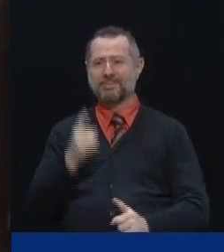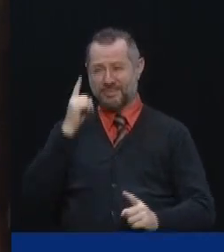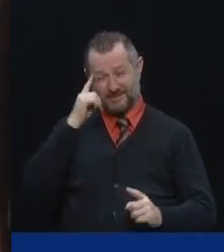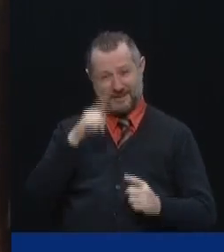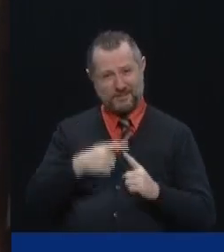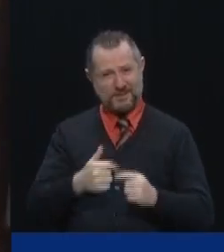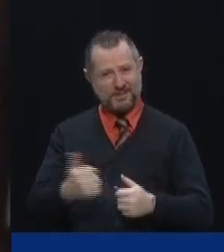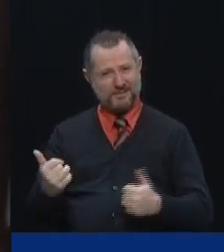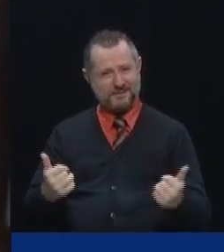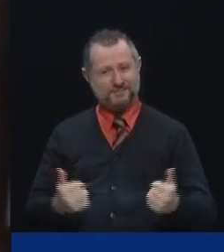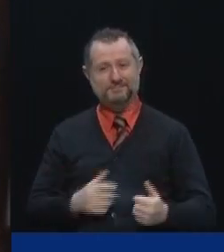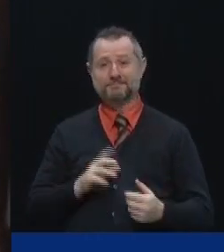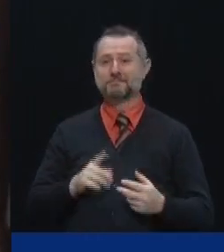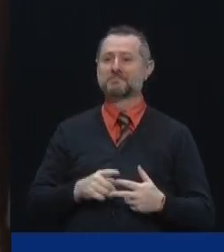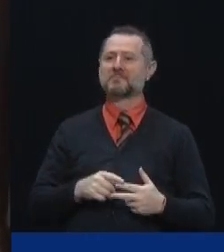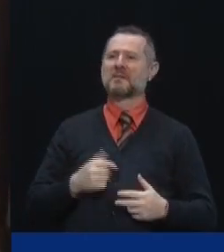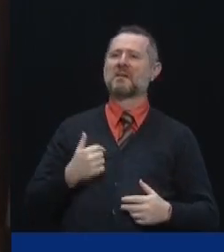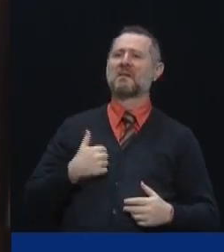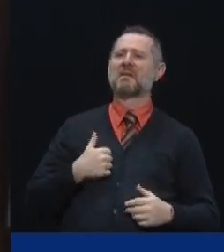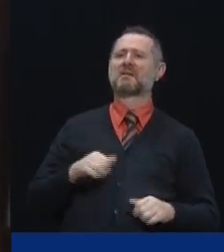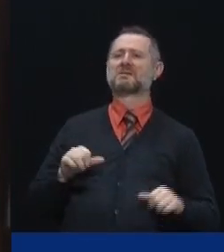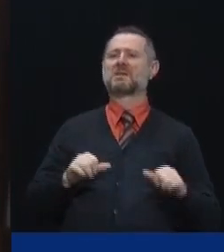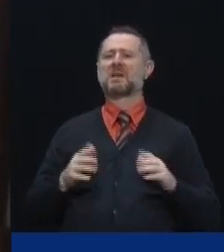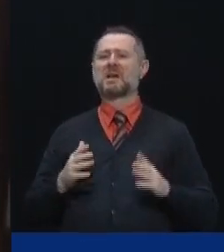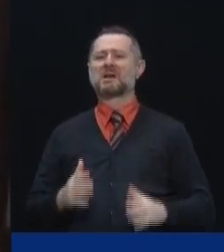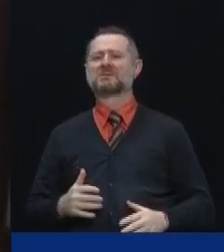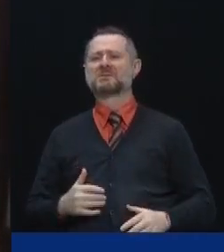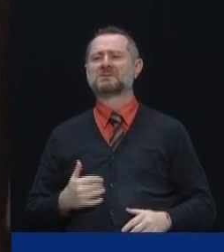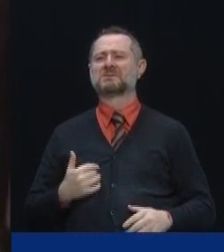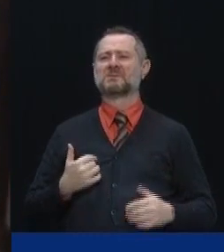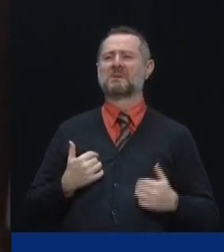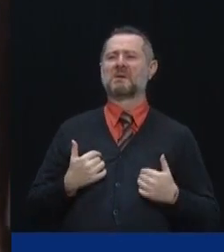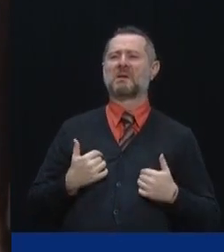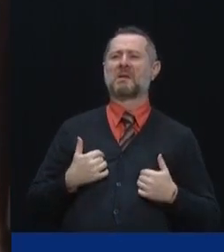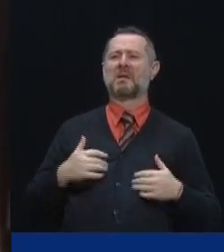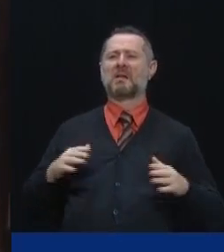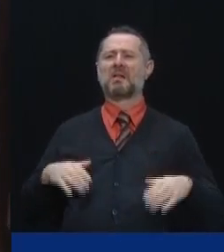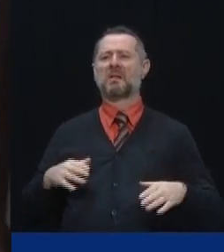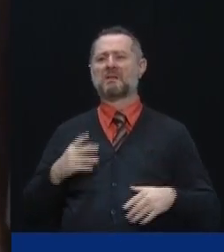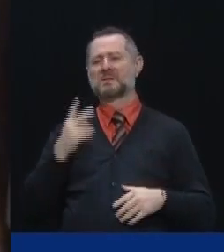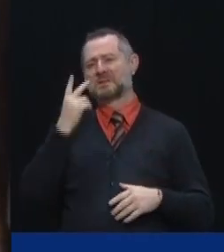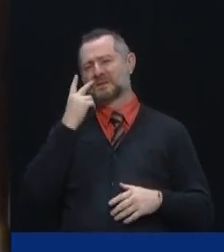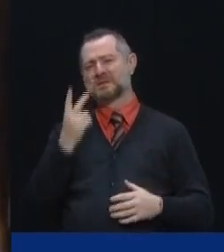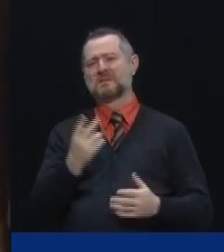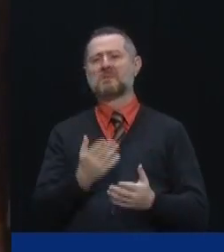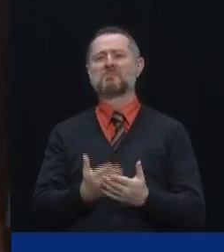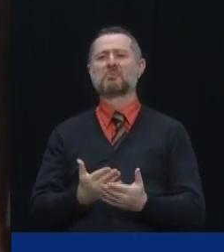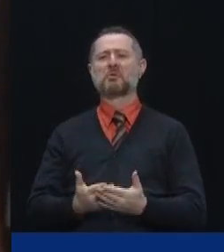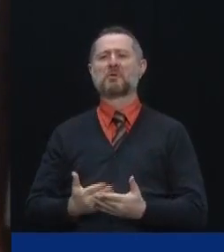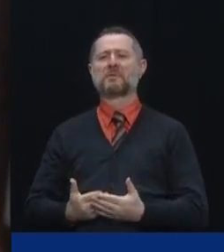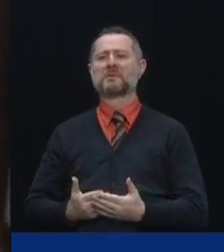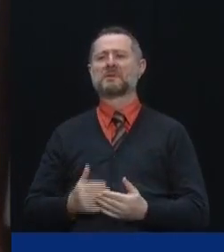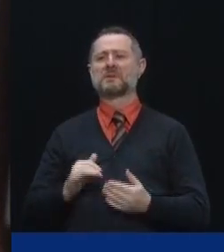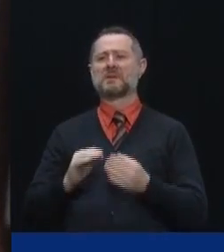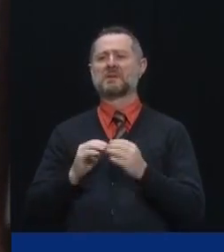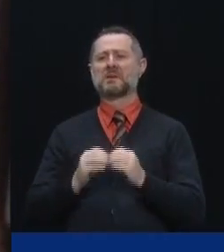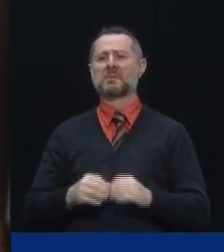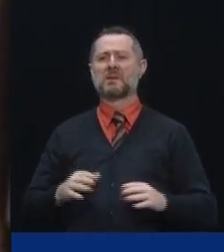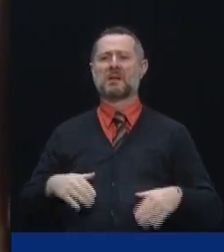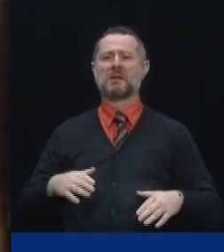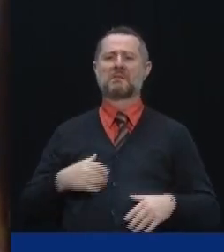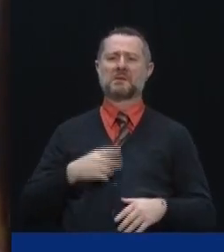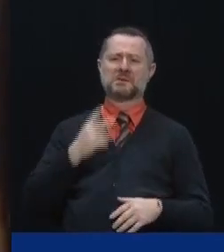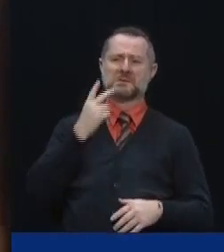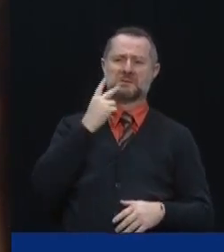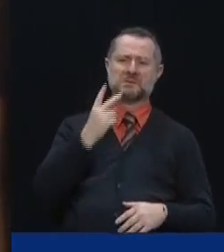is I'm a scientist. Well, I haven't seen the full data on the effect of the vaccine, and until I review